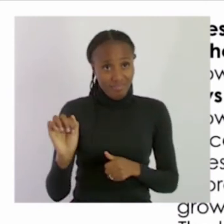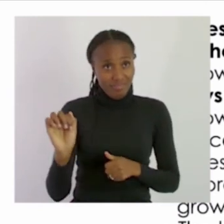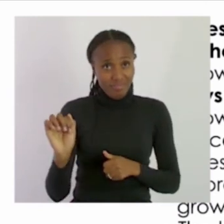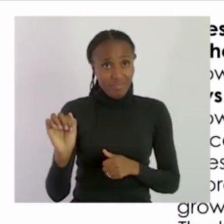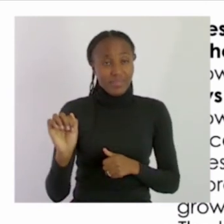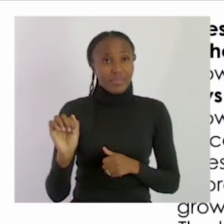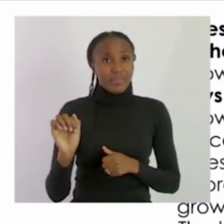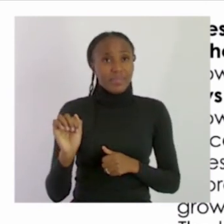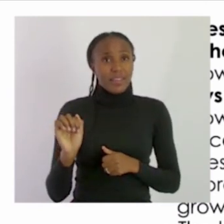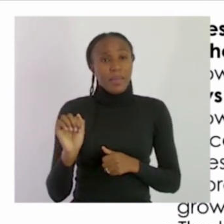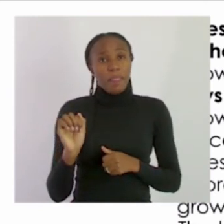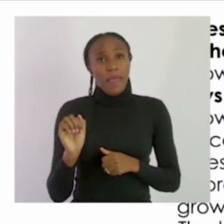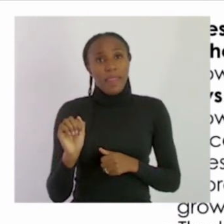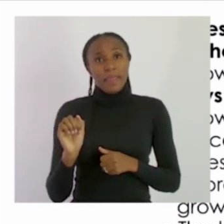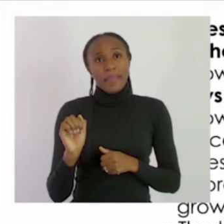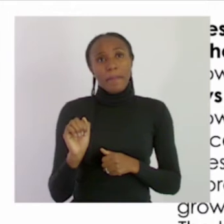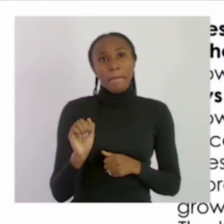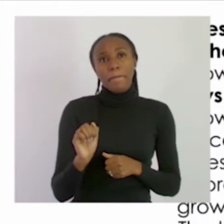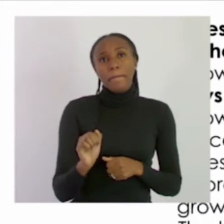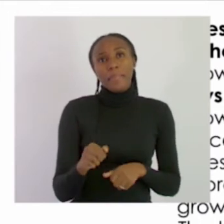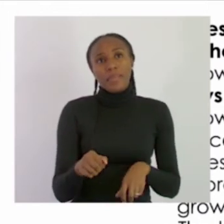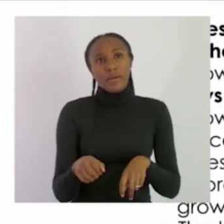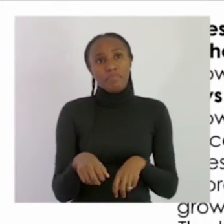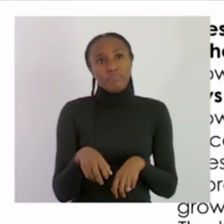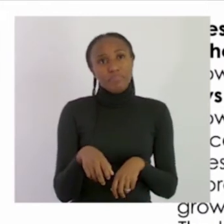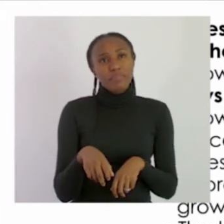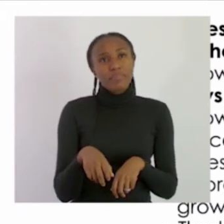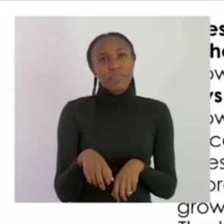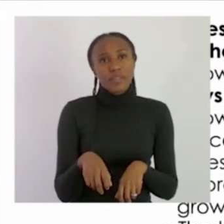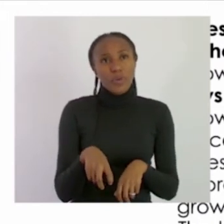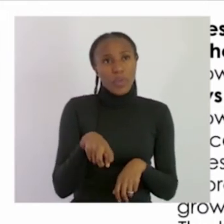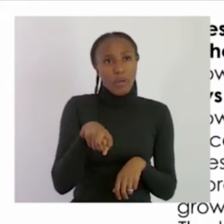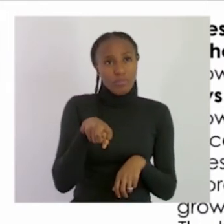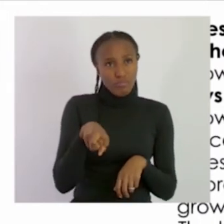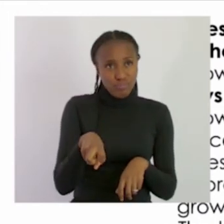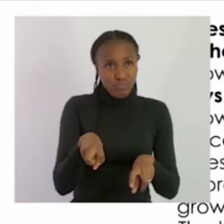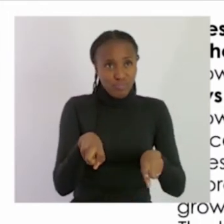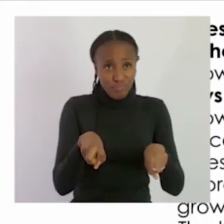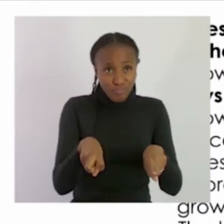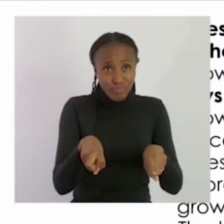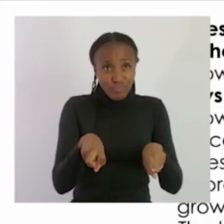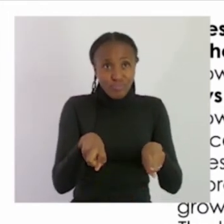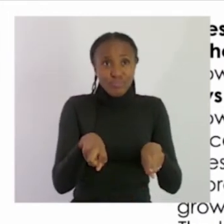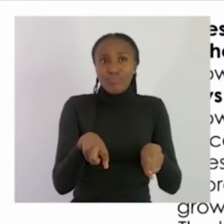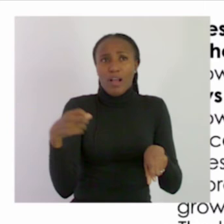The reproductive organs grow larger. It means their genital parts, they become bigger.